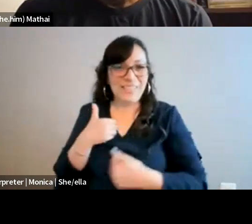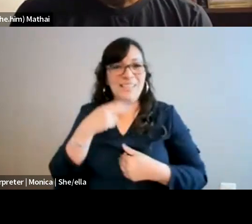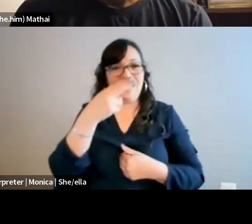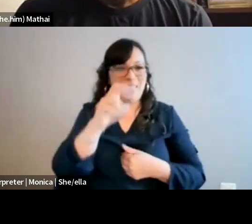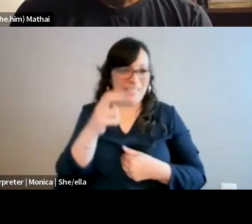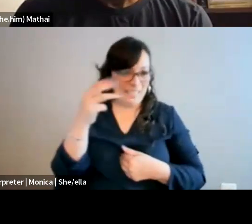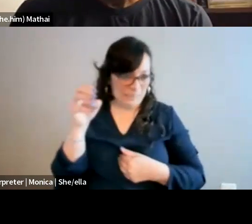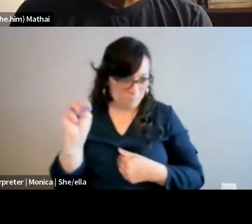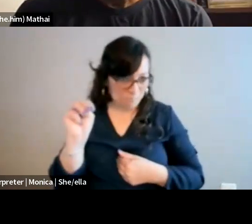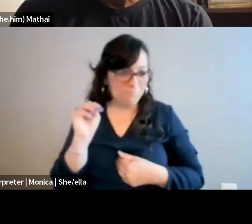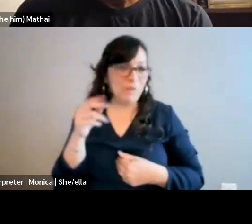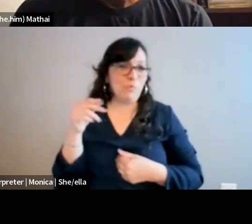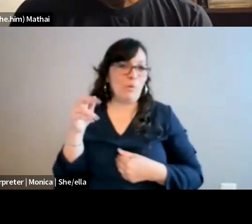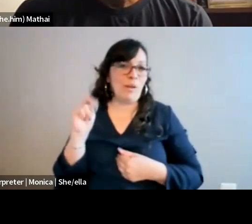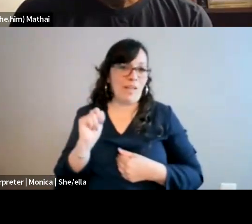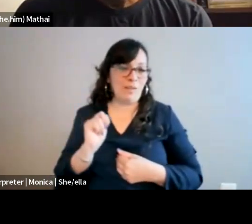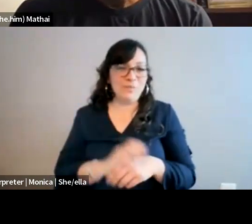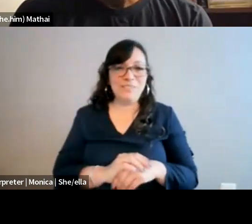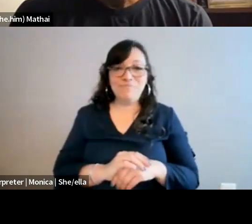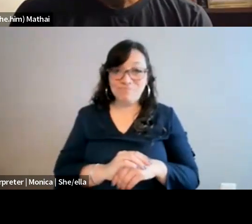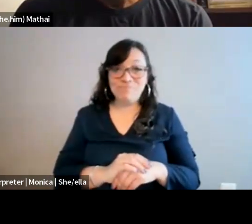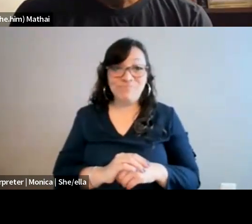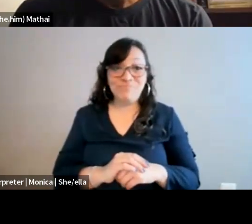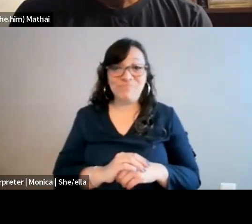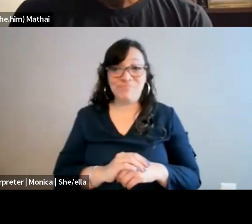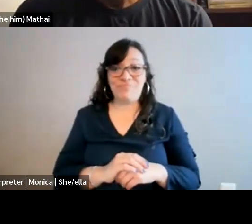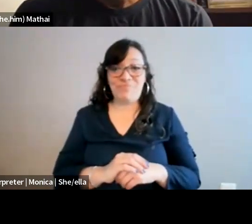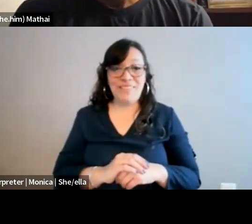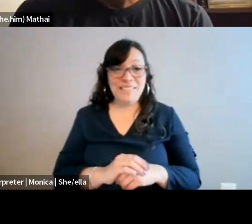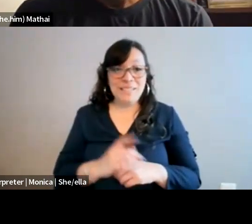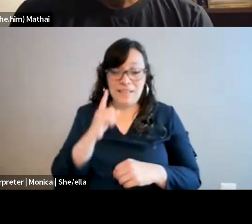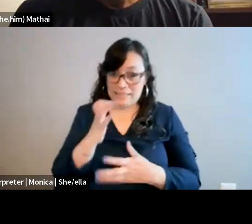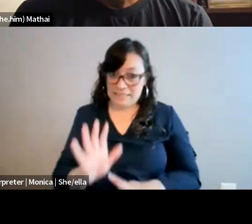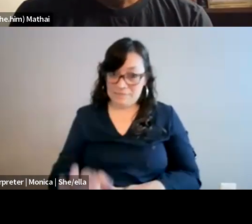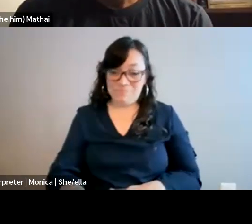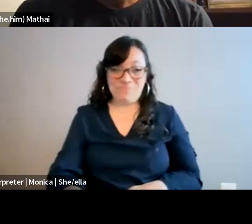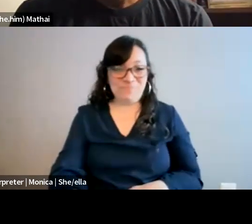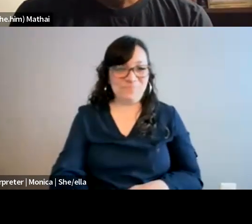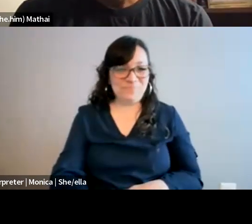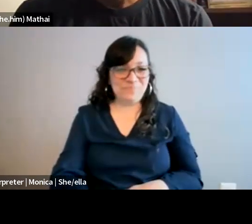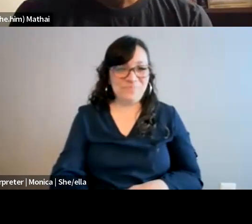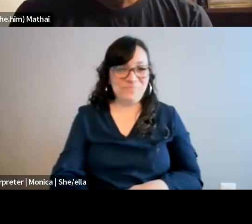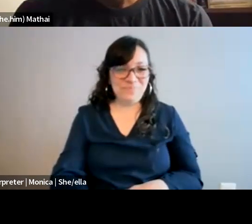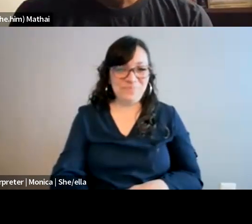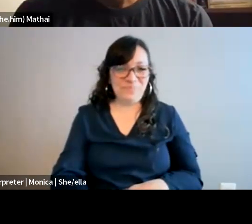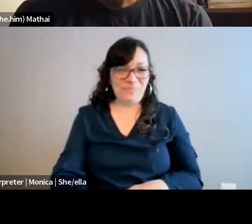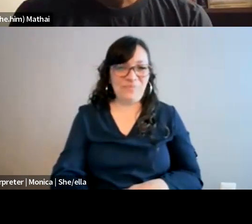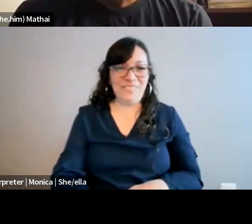him. And I think that's it. That's my intro.